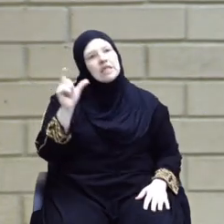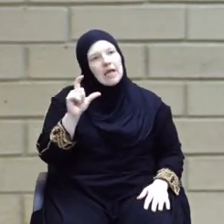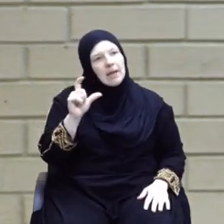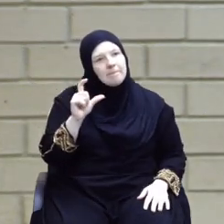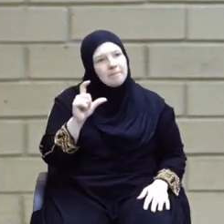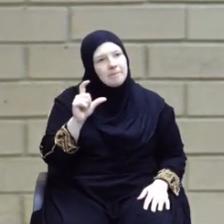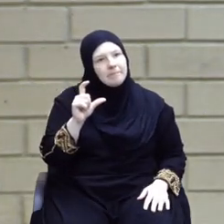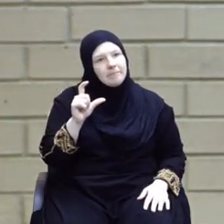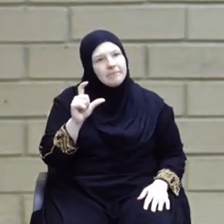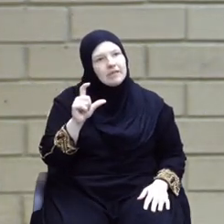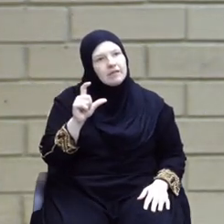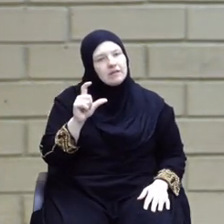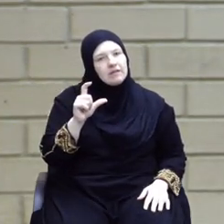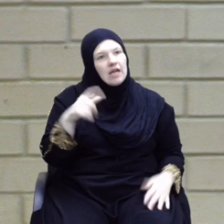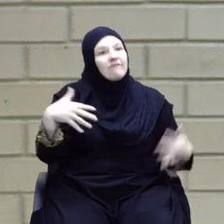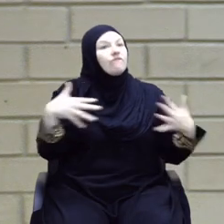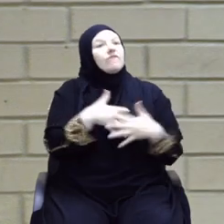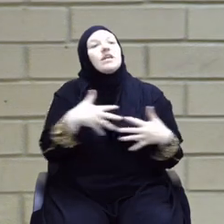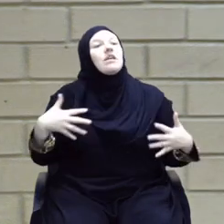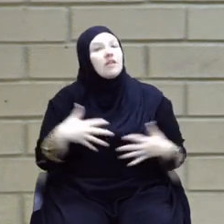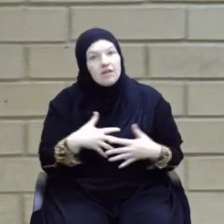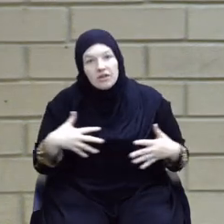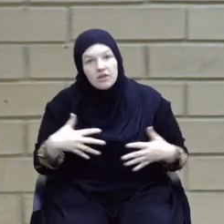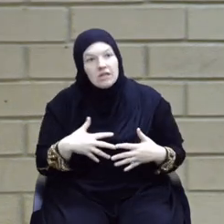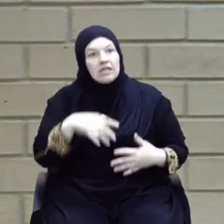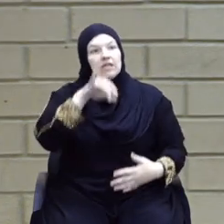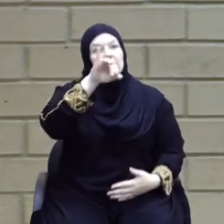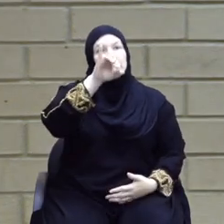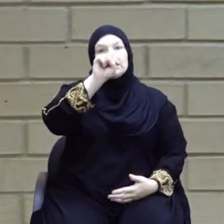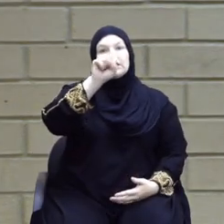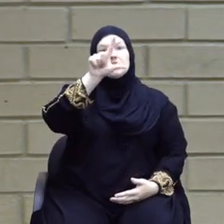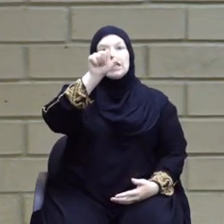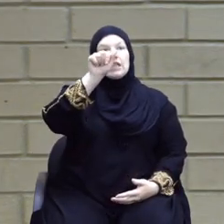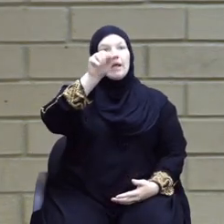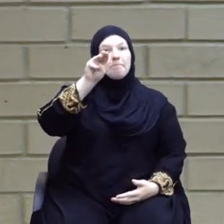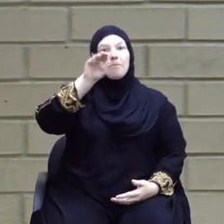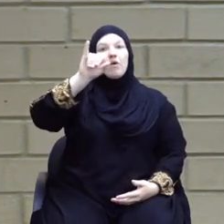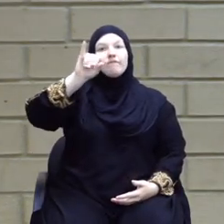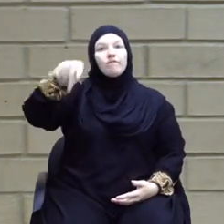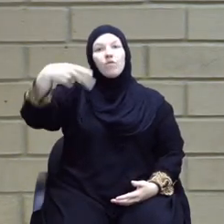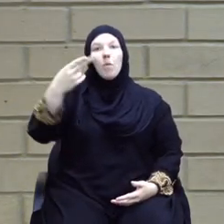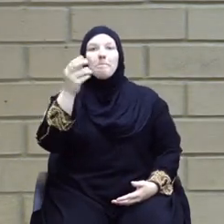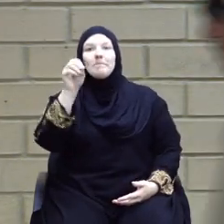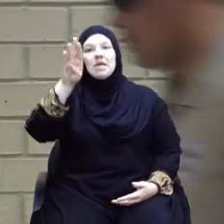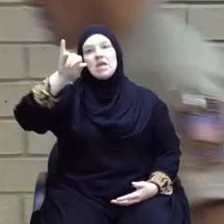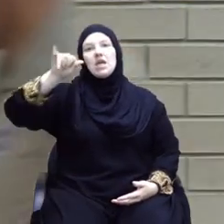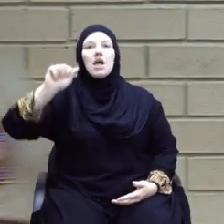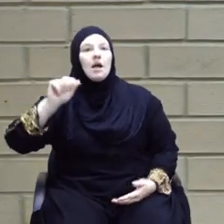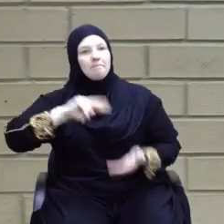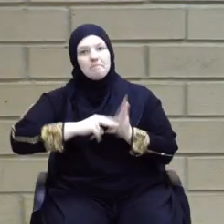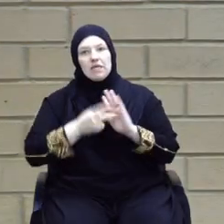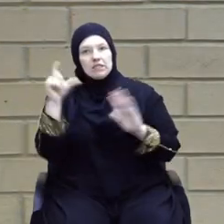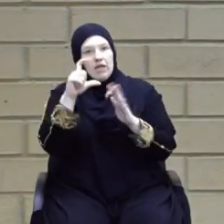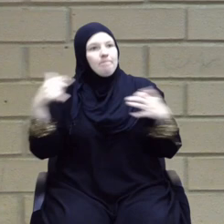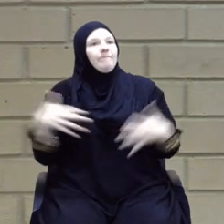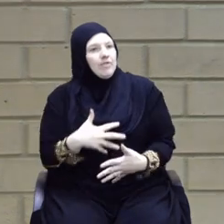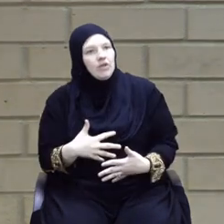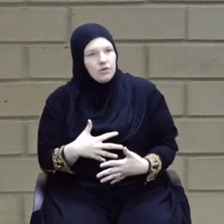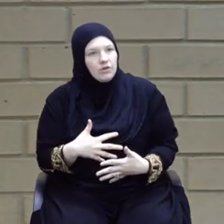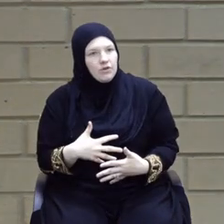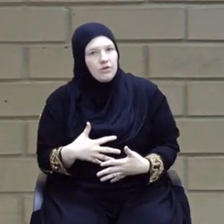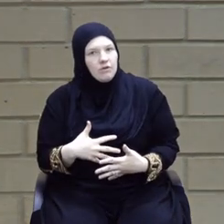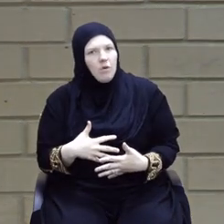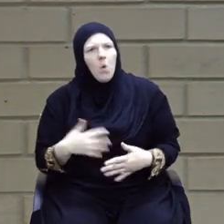hatred and fear from Islam, the word Islamophobia, Islamophobia is an industry today. Is